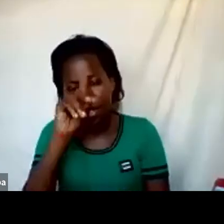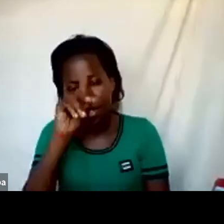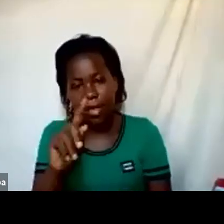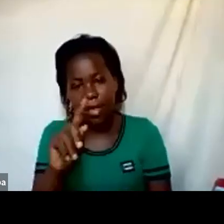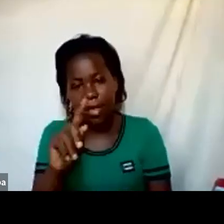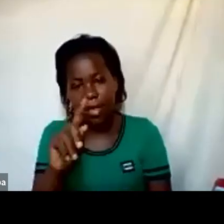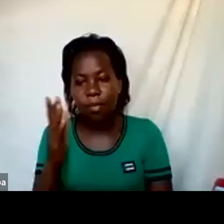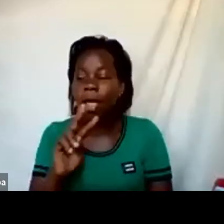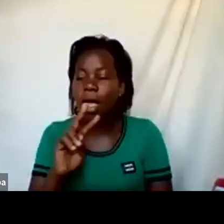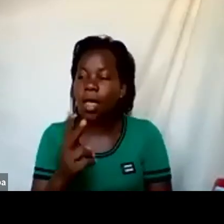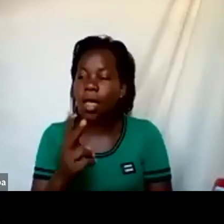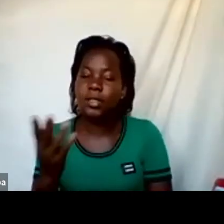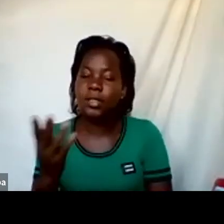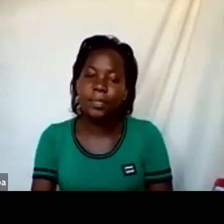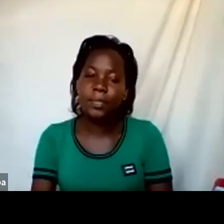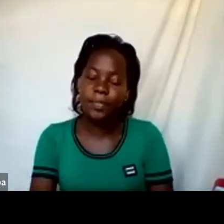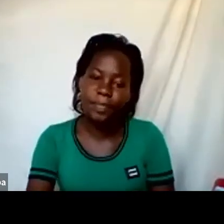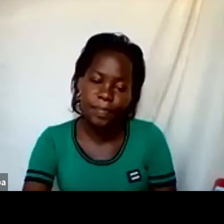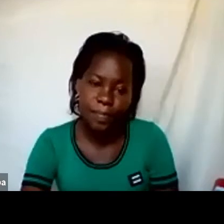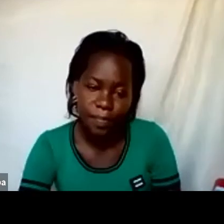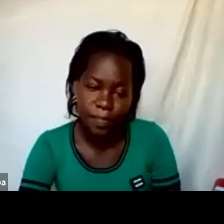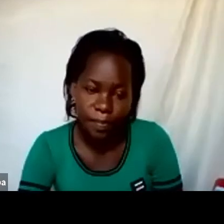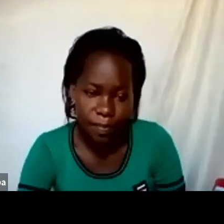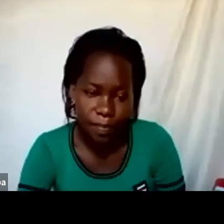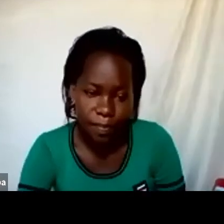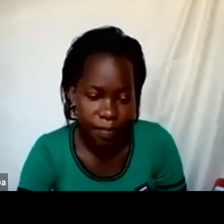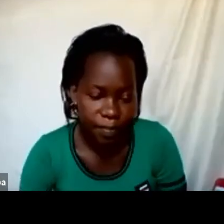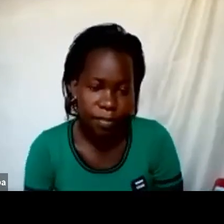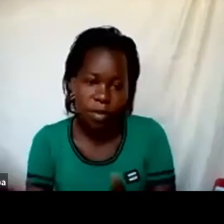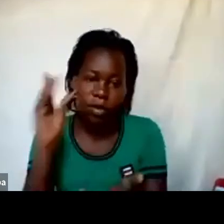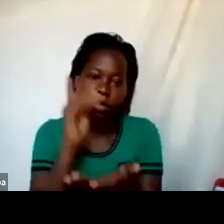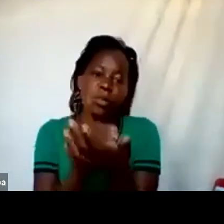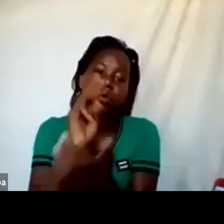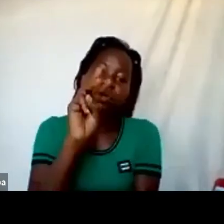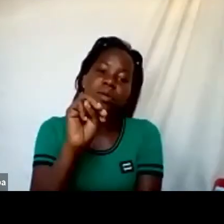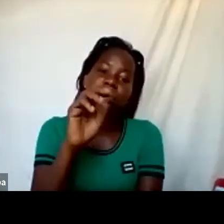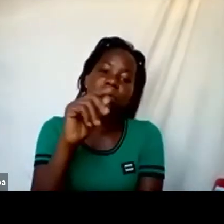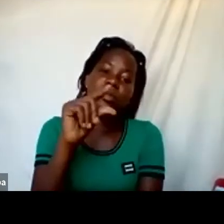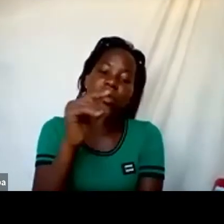ones. Dr. Maggie, why is the price of our products manufactured